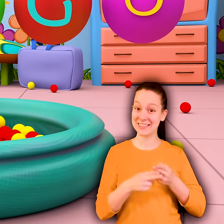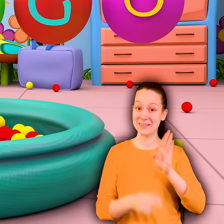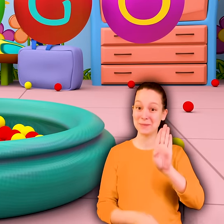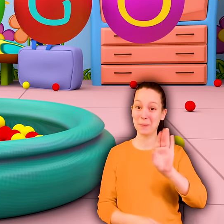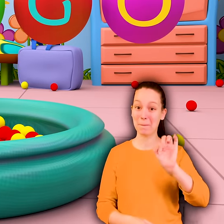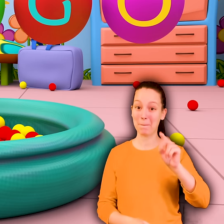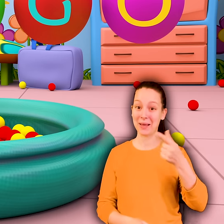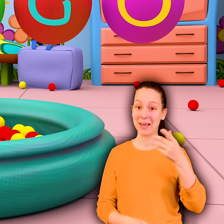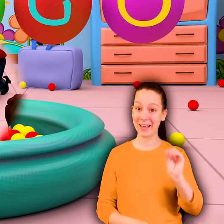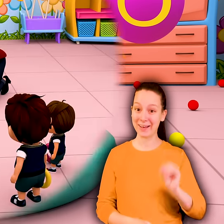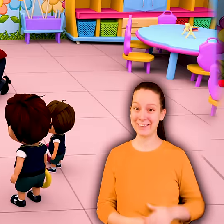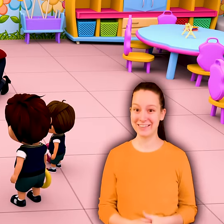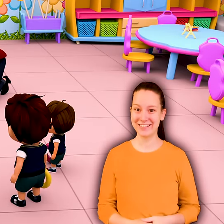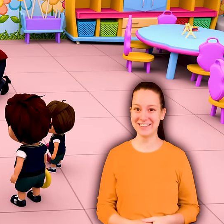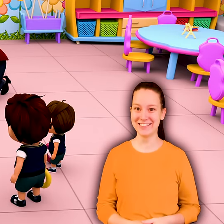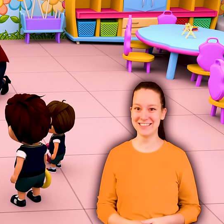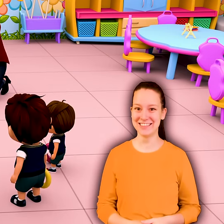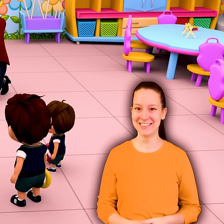bingo